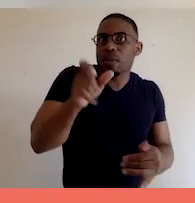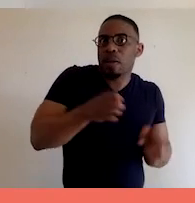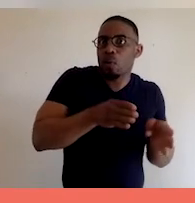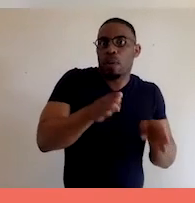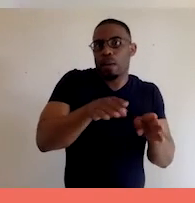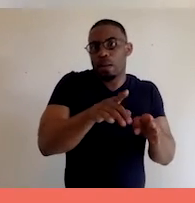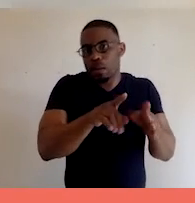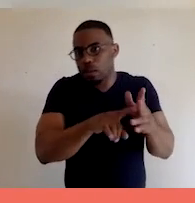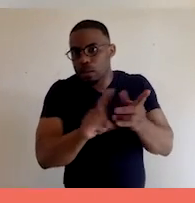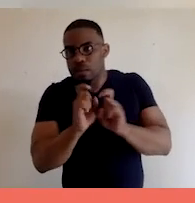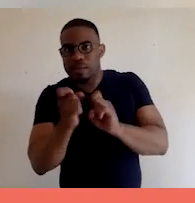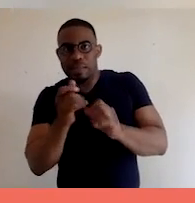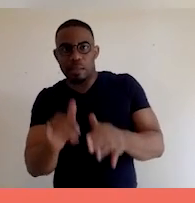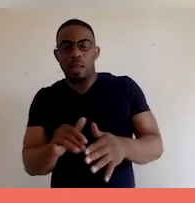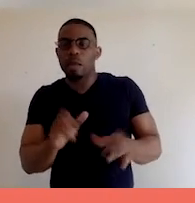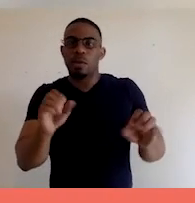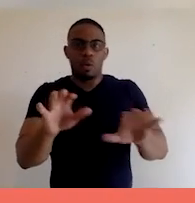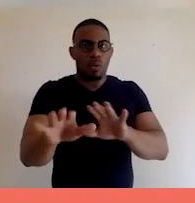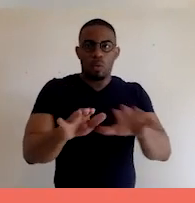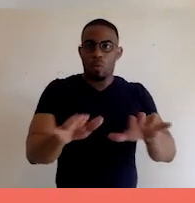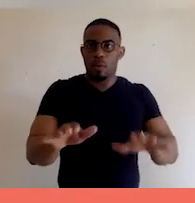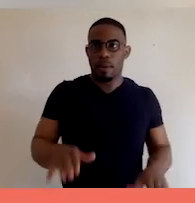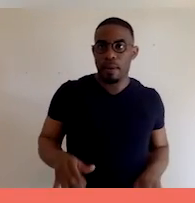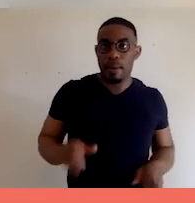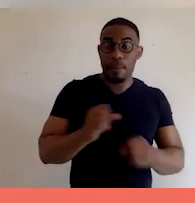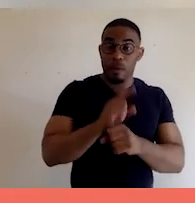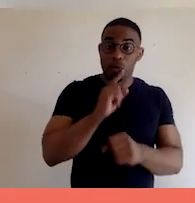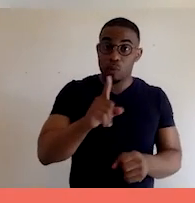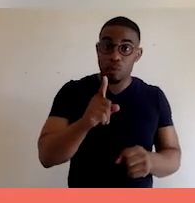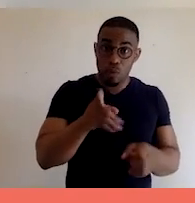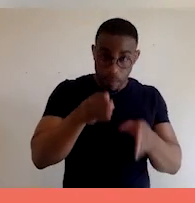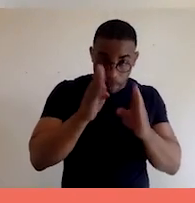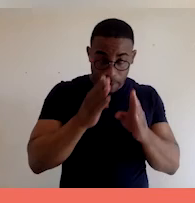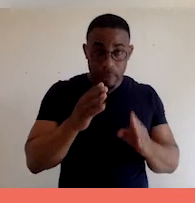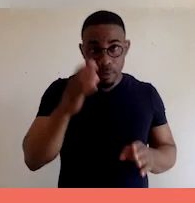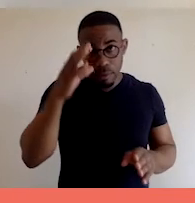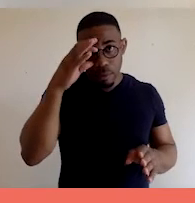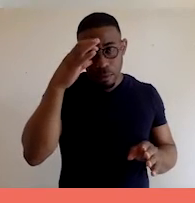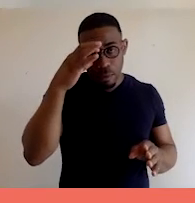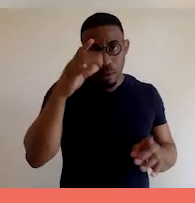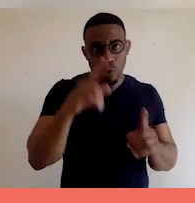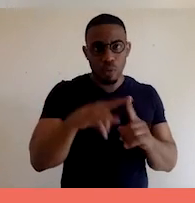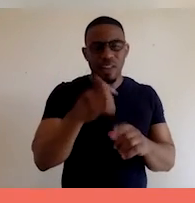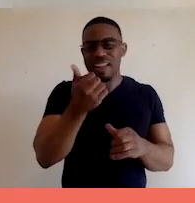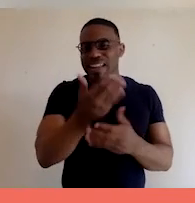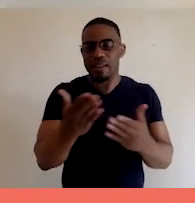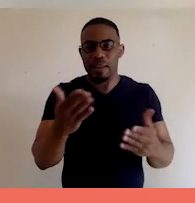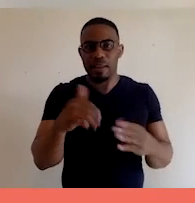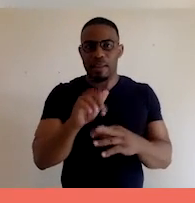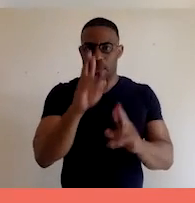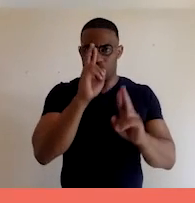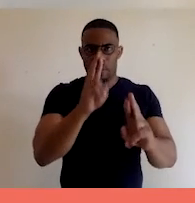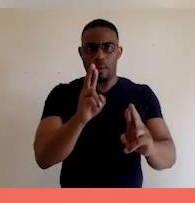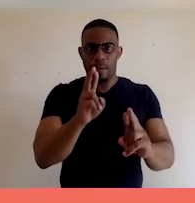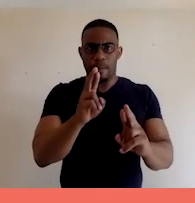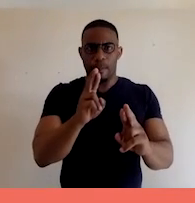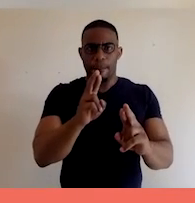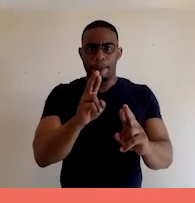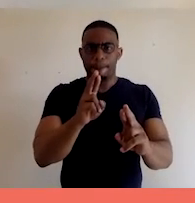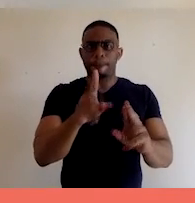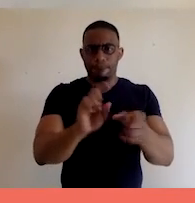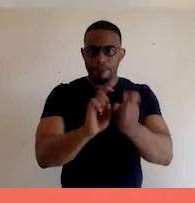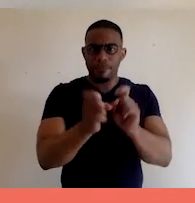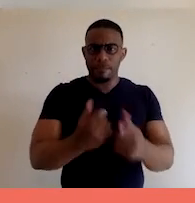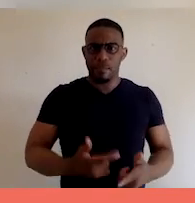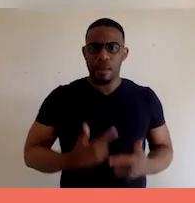way to change that up. So make sure you're paying attention to anything in that respect. You can